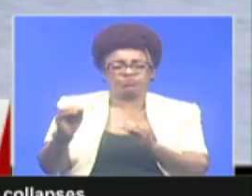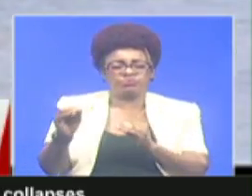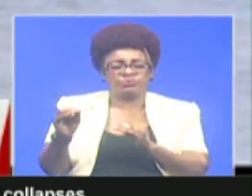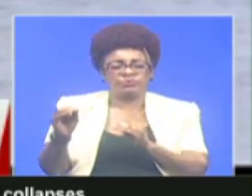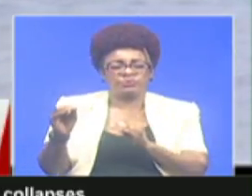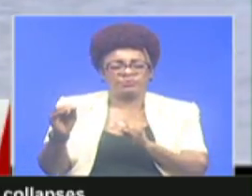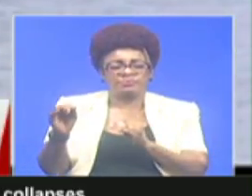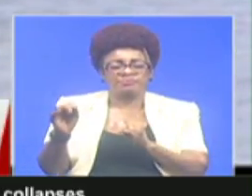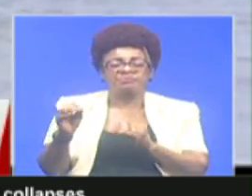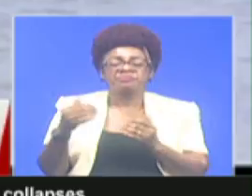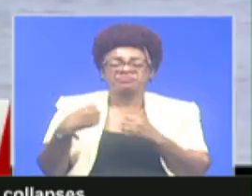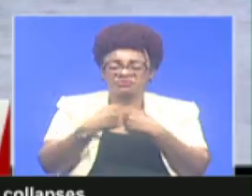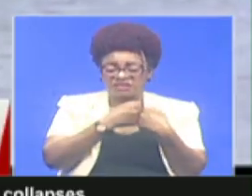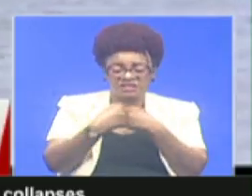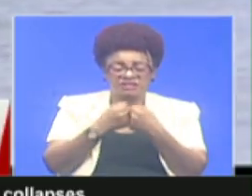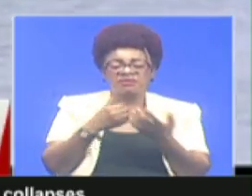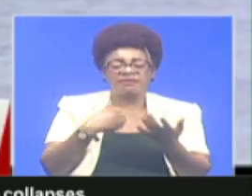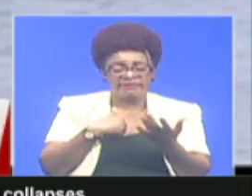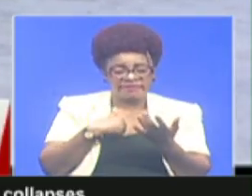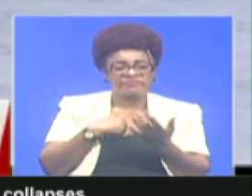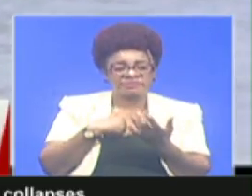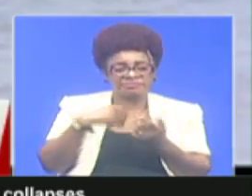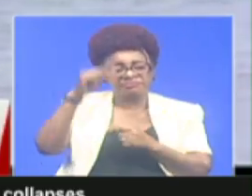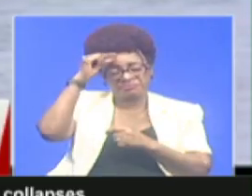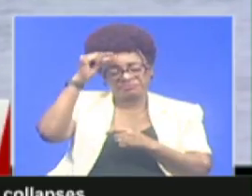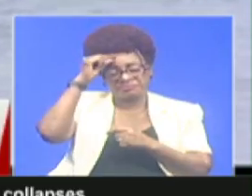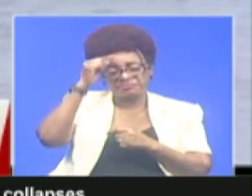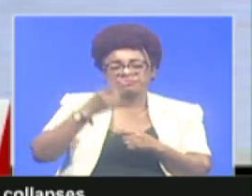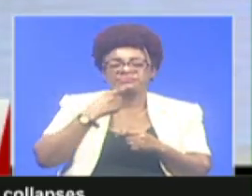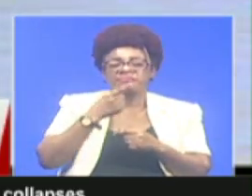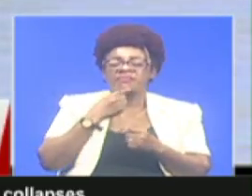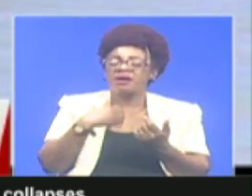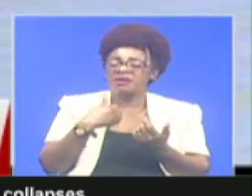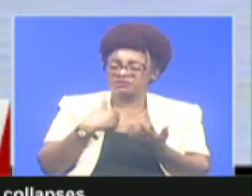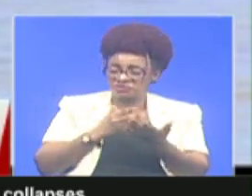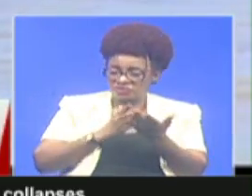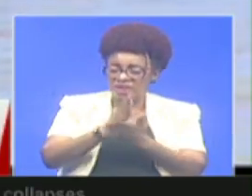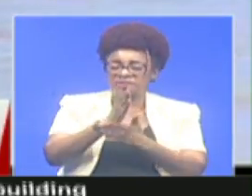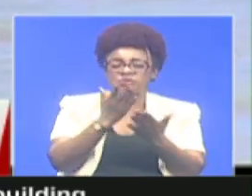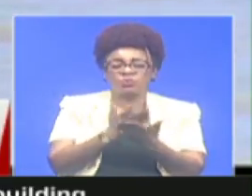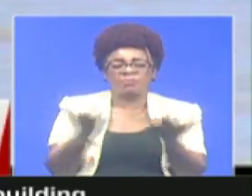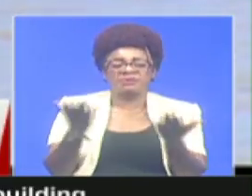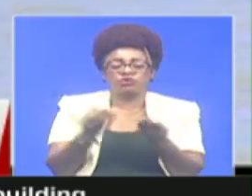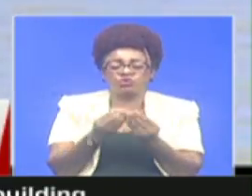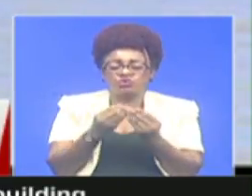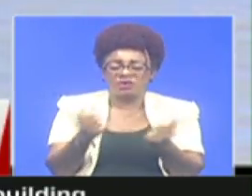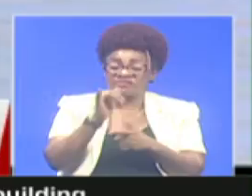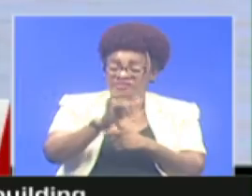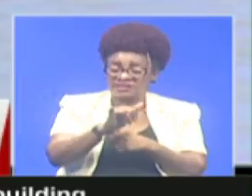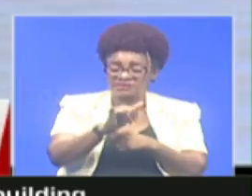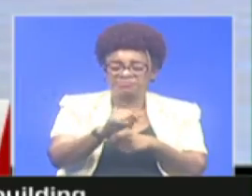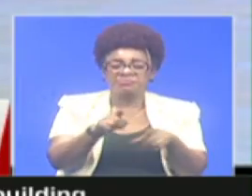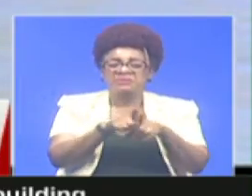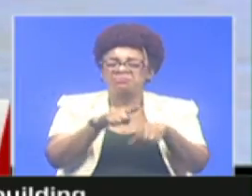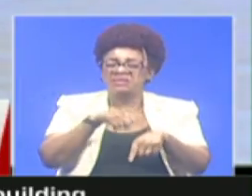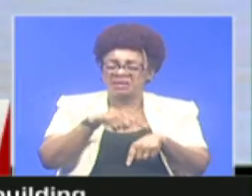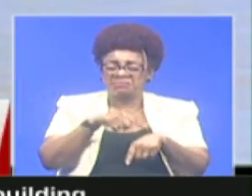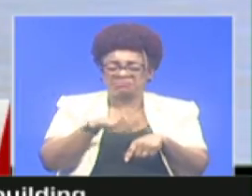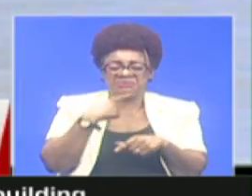Despite the challenges, the government maintains it has the right equipment to address such cases, while at the same time rubbishing